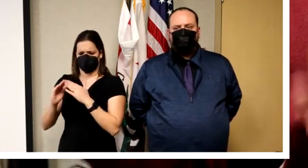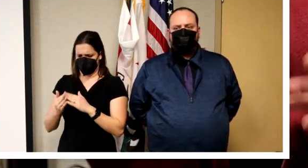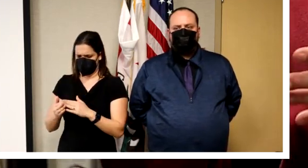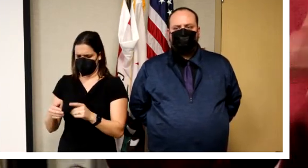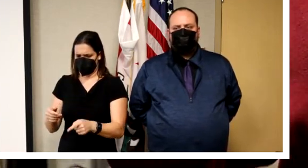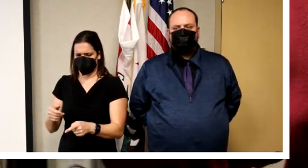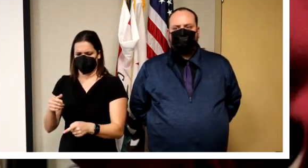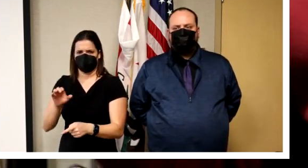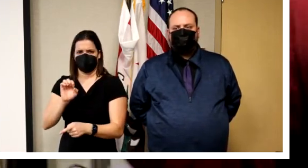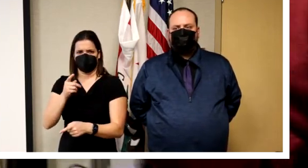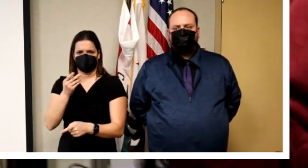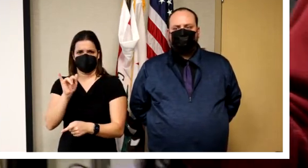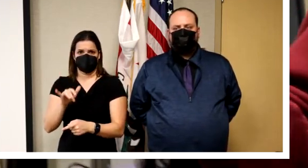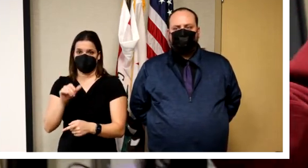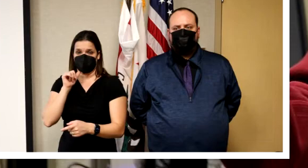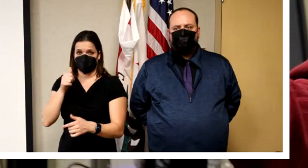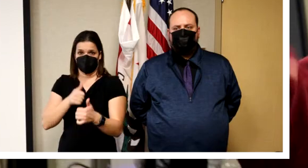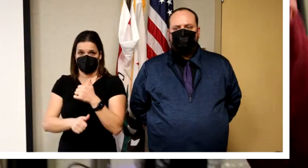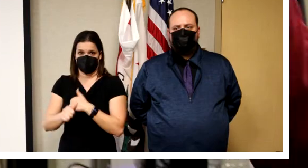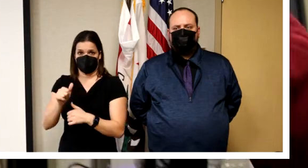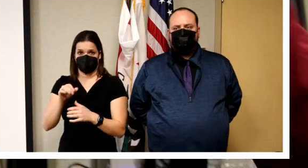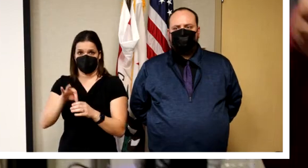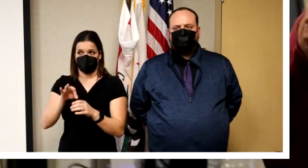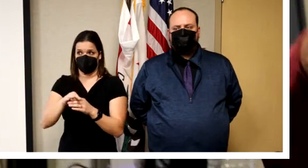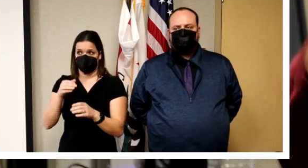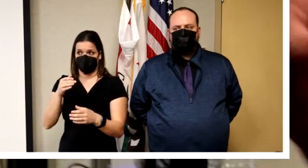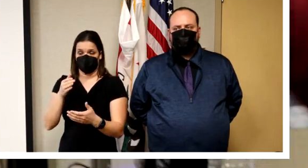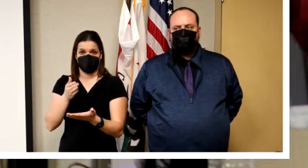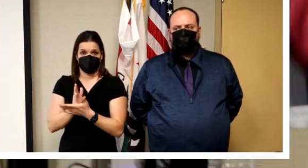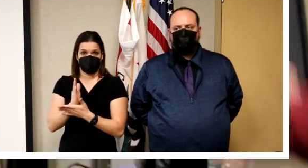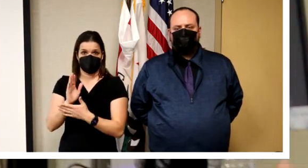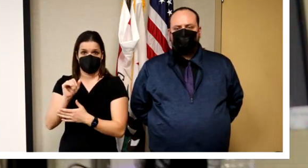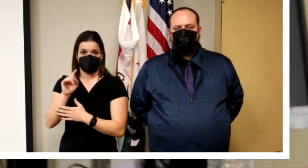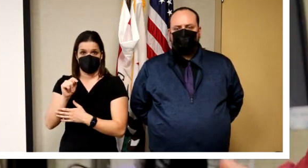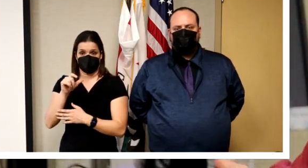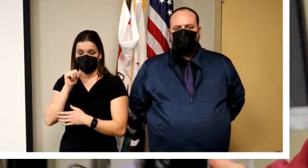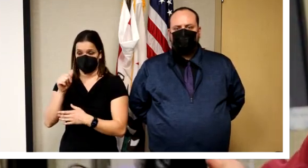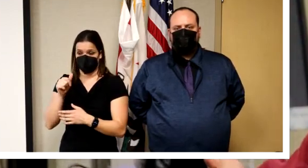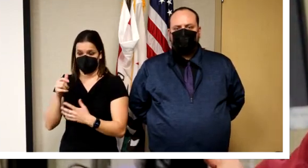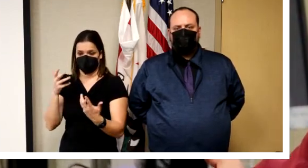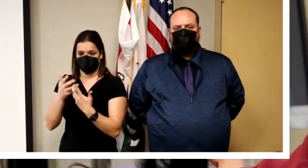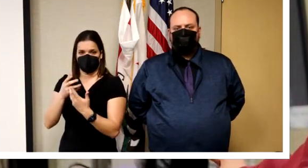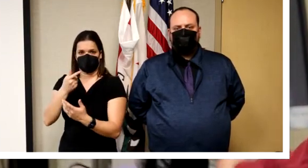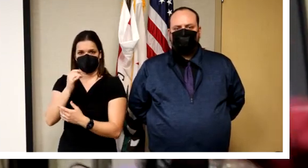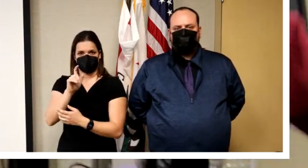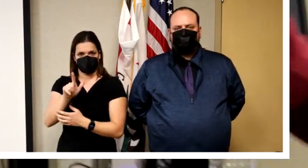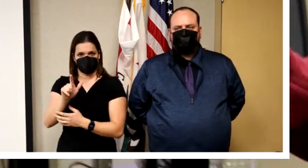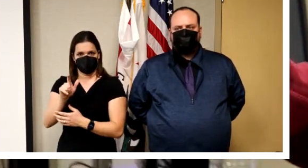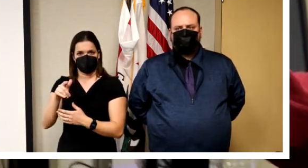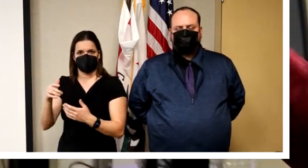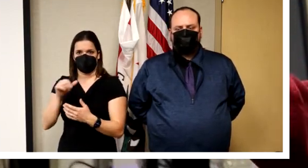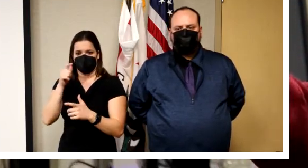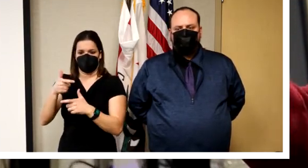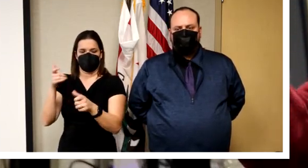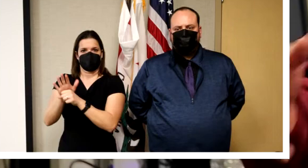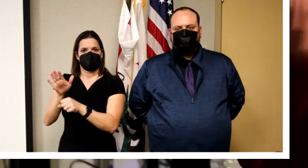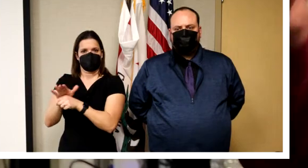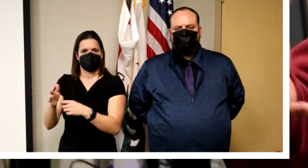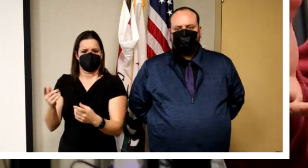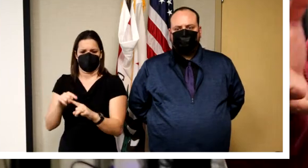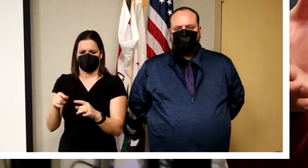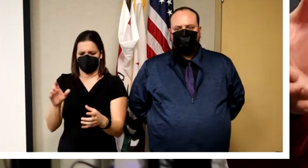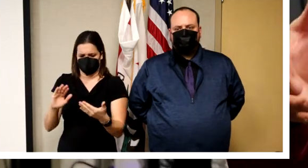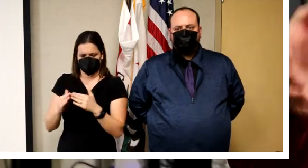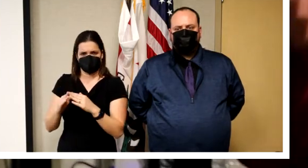community, it's an ethnicity. It doesn't fall under the Voting Rights Act to be able to be held together because it doesn't meet all those jingles factors that we talked about, right? It's not large enough, but